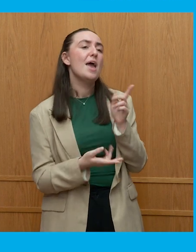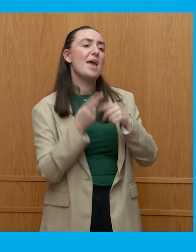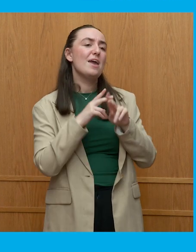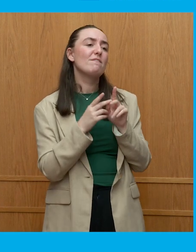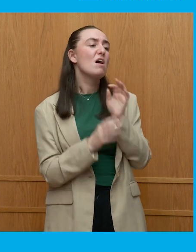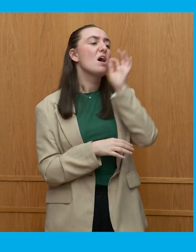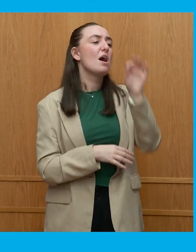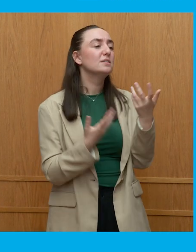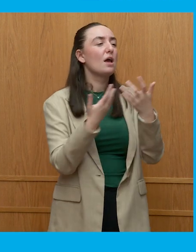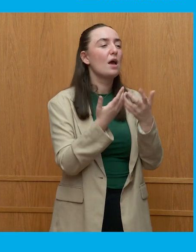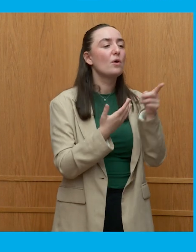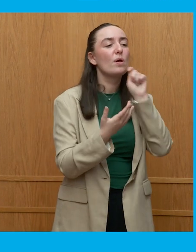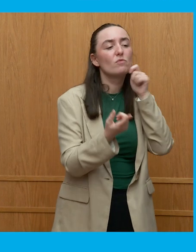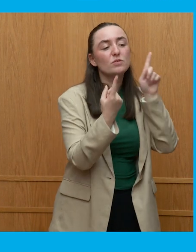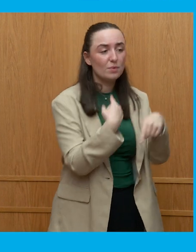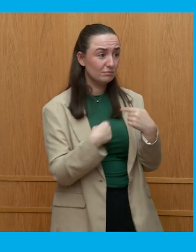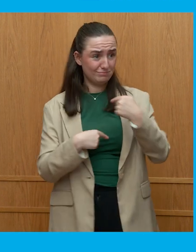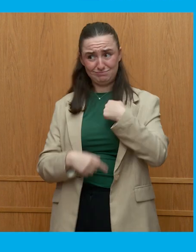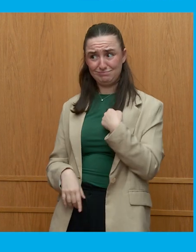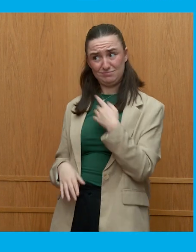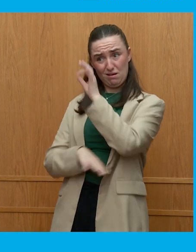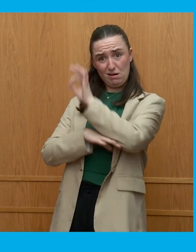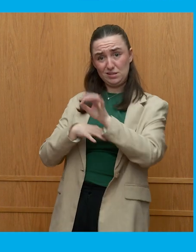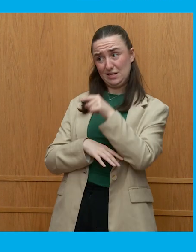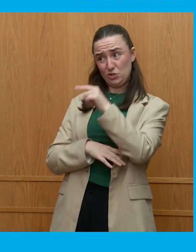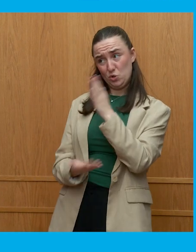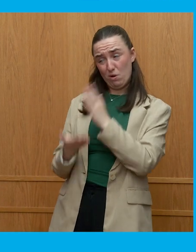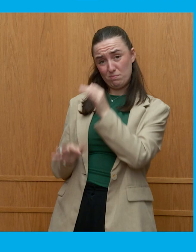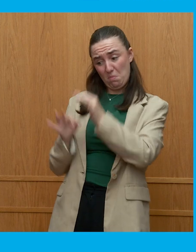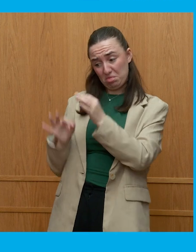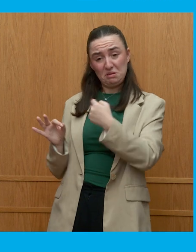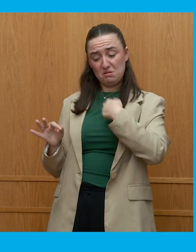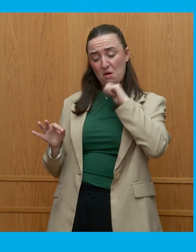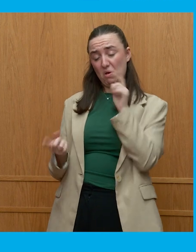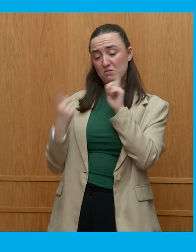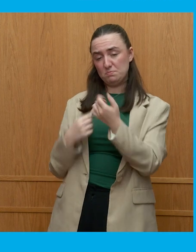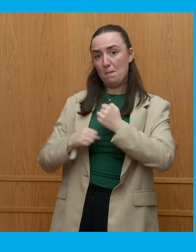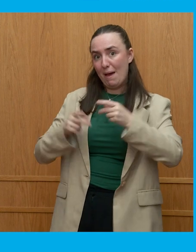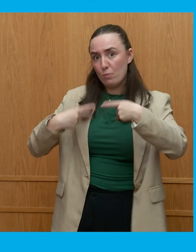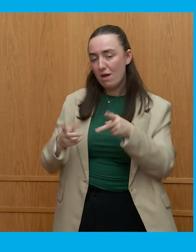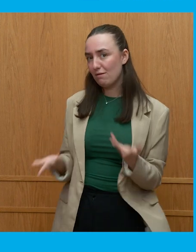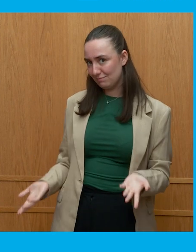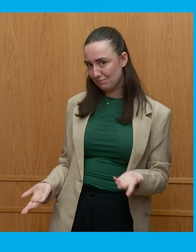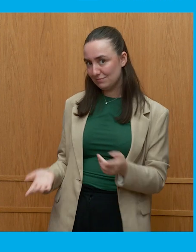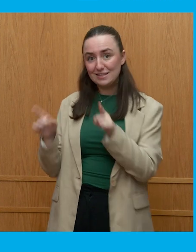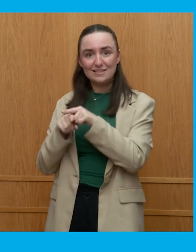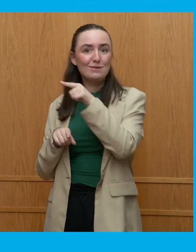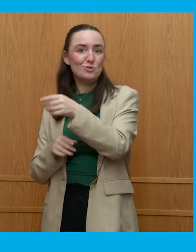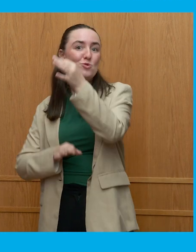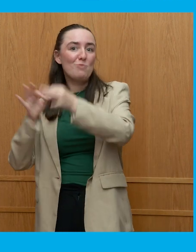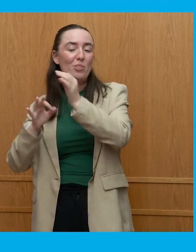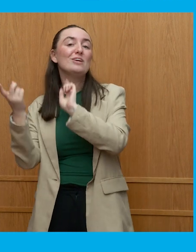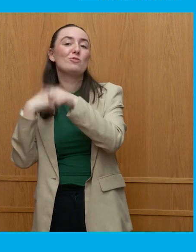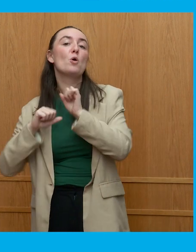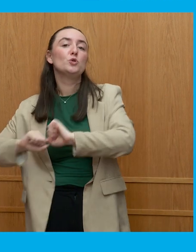you? And he said, well, I'm an architect and you're a politician. I respond in my way as you respond to politics in your